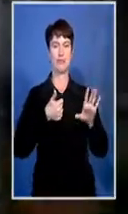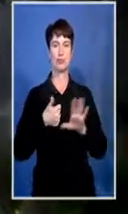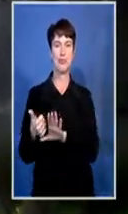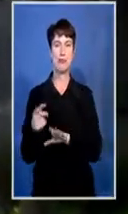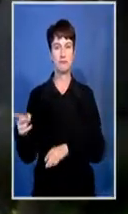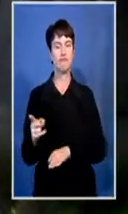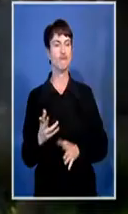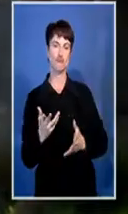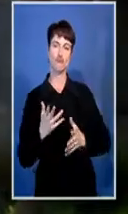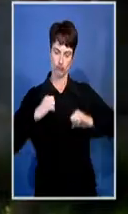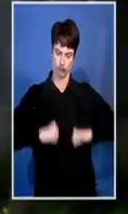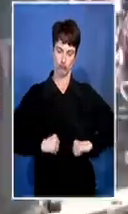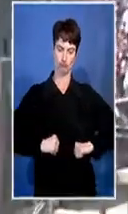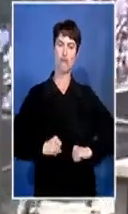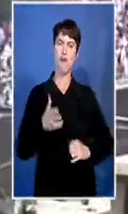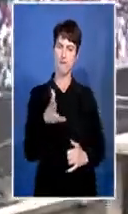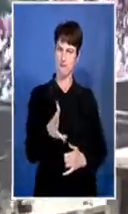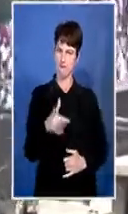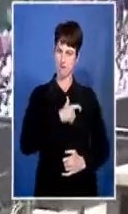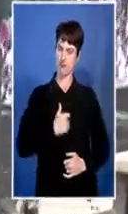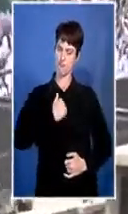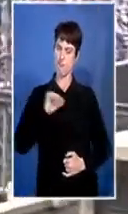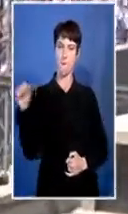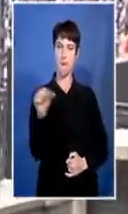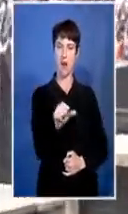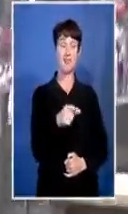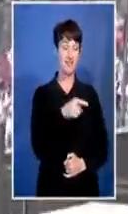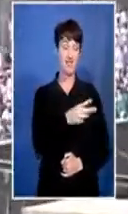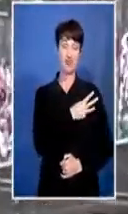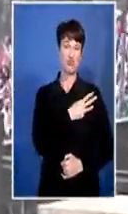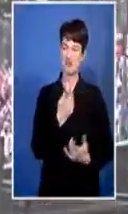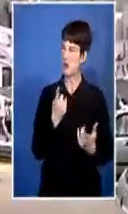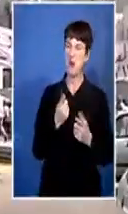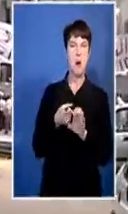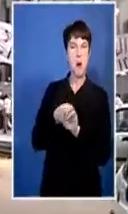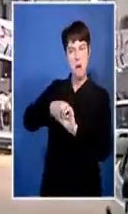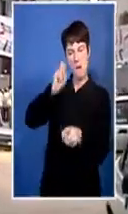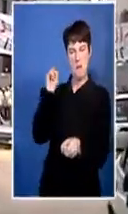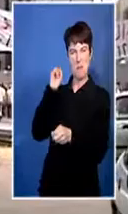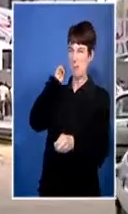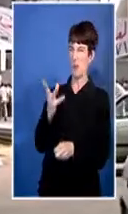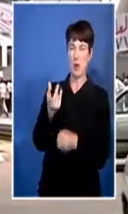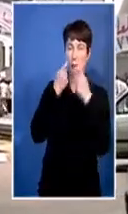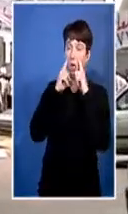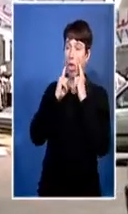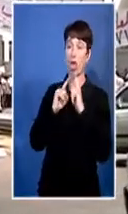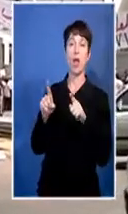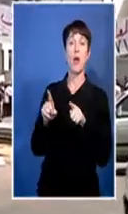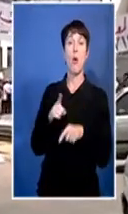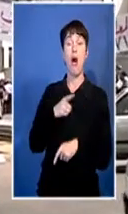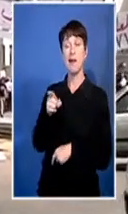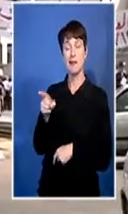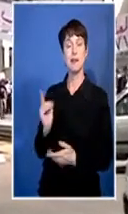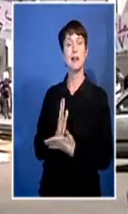last 6 weeks. Security forces fired tear gas at thousands of Morsi supporters who had set fire to part of a